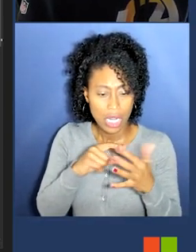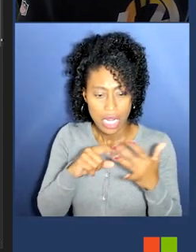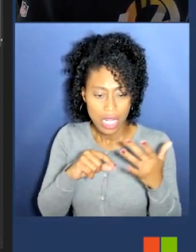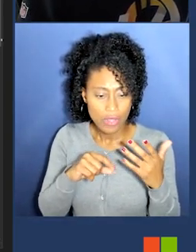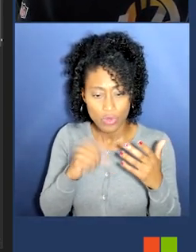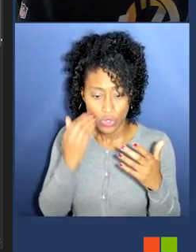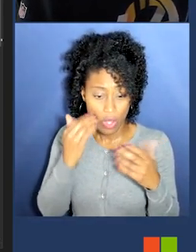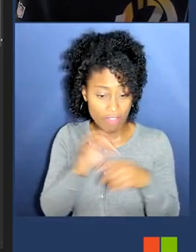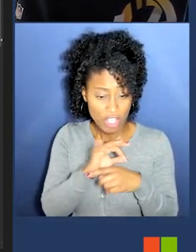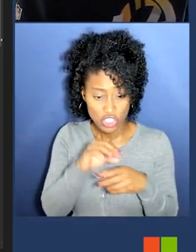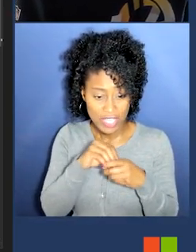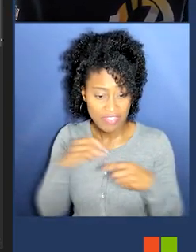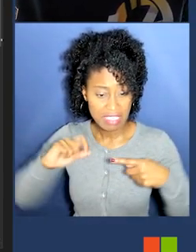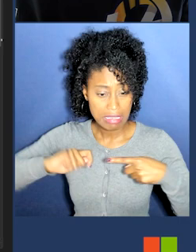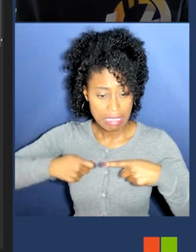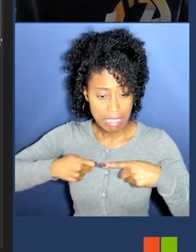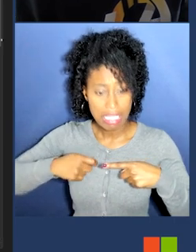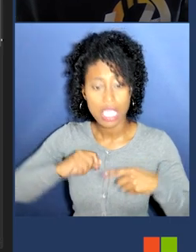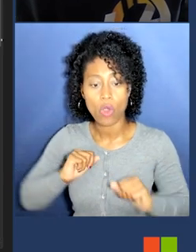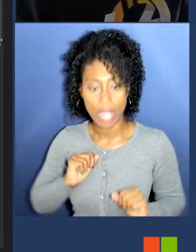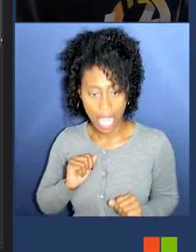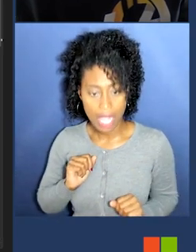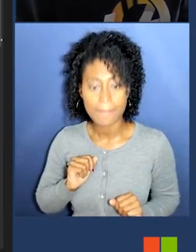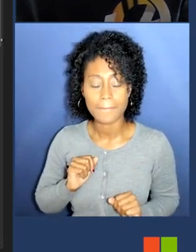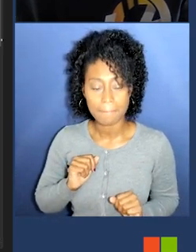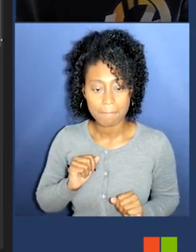its key can call it.